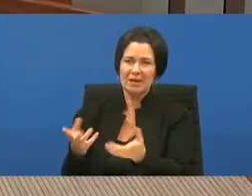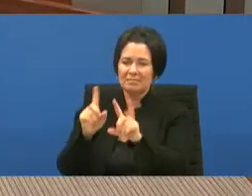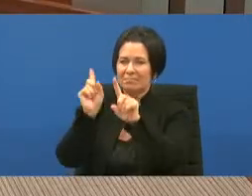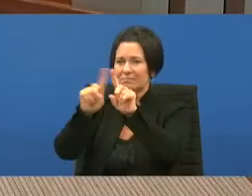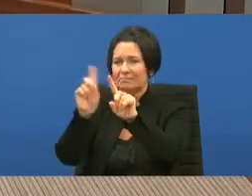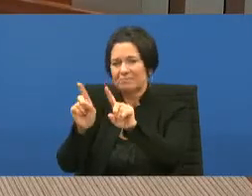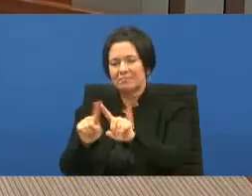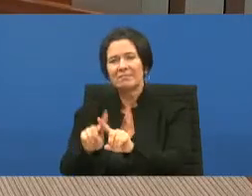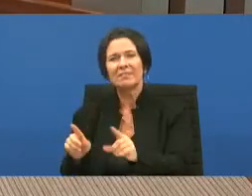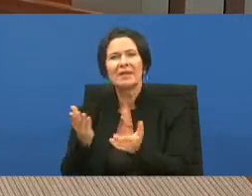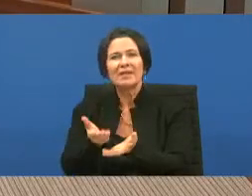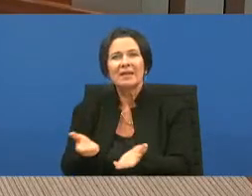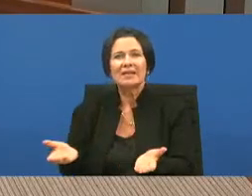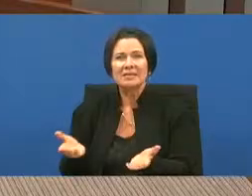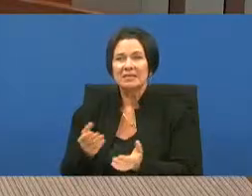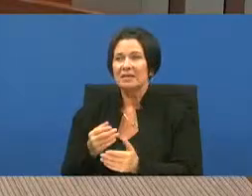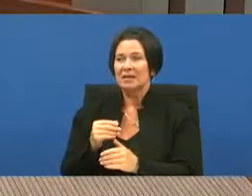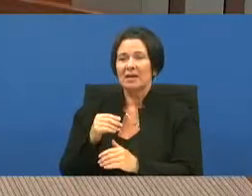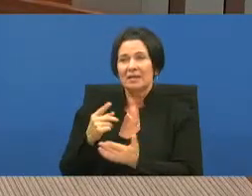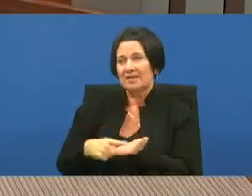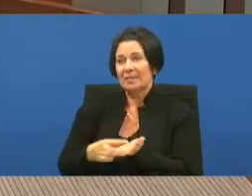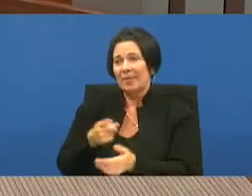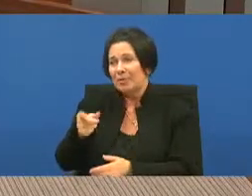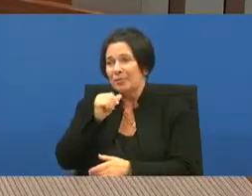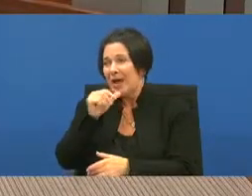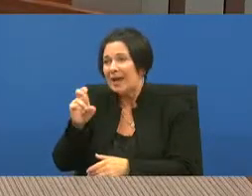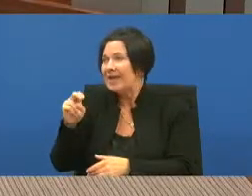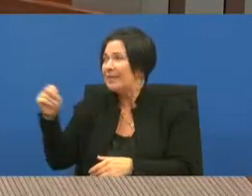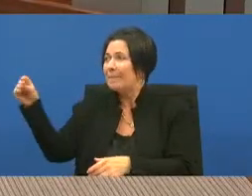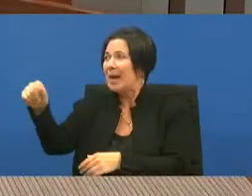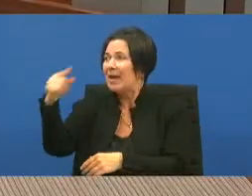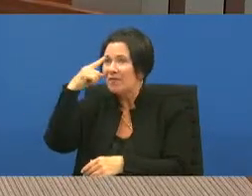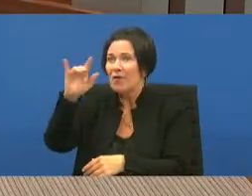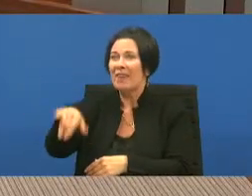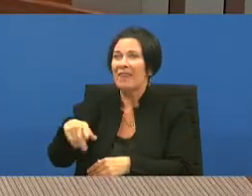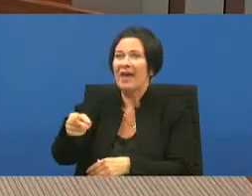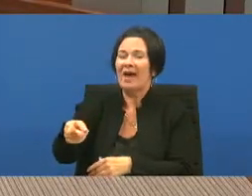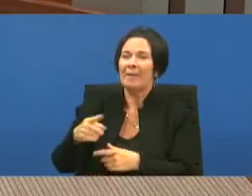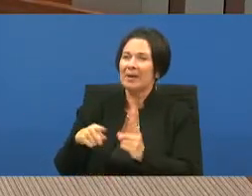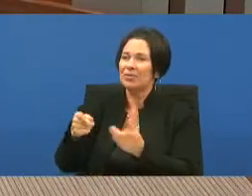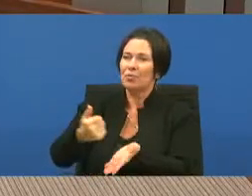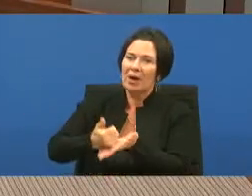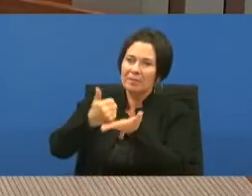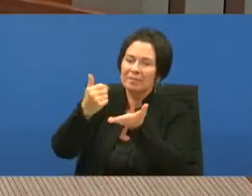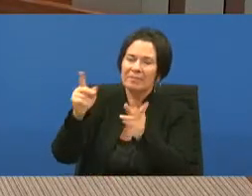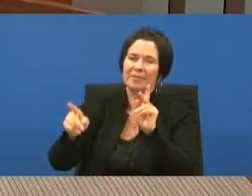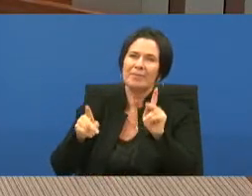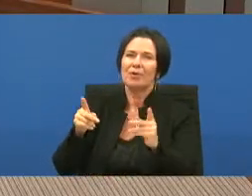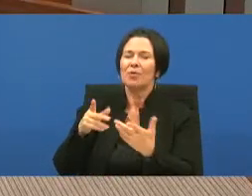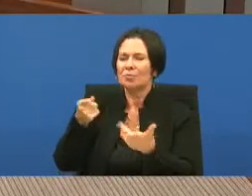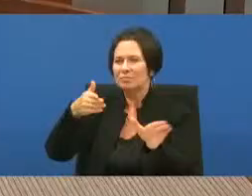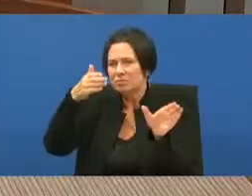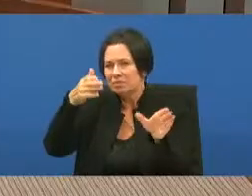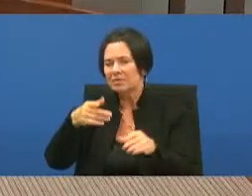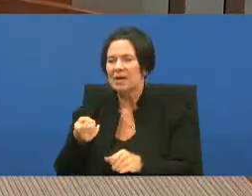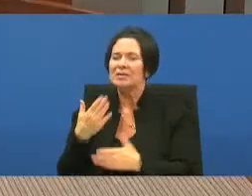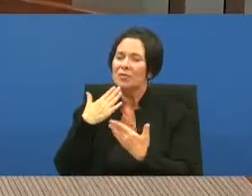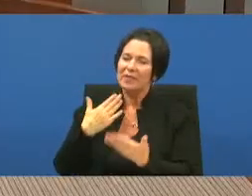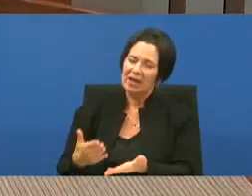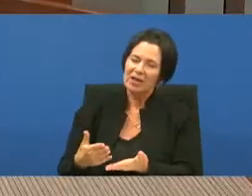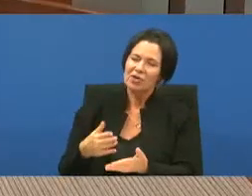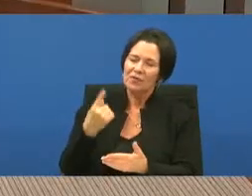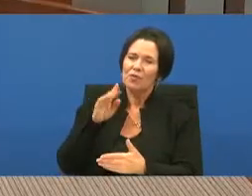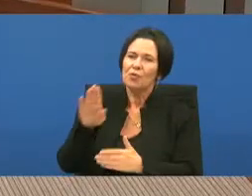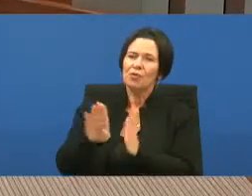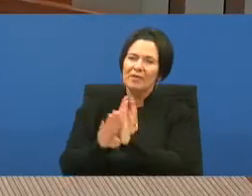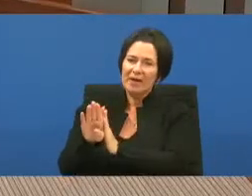than you're even compensated for, and we appreciate that. You're a champion for our community, and we know you're the godfather of development. You do a great